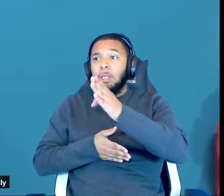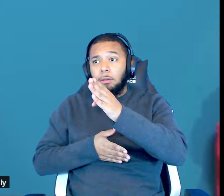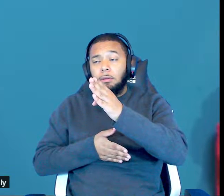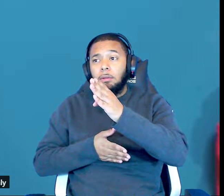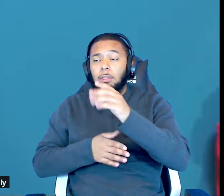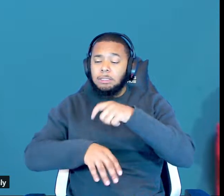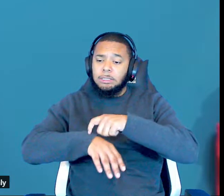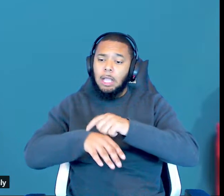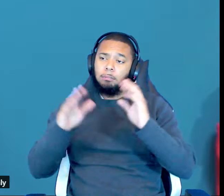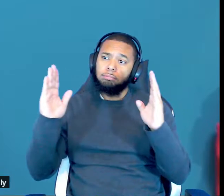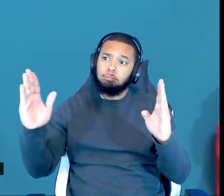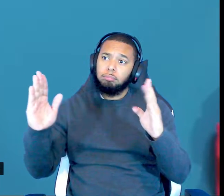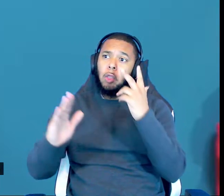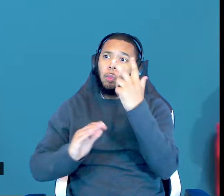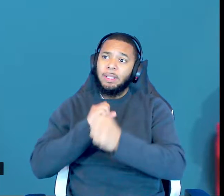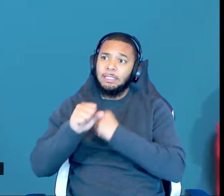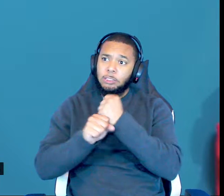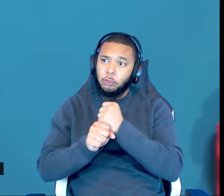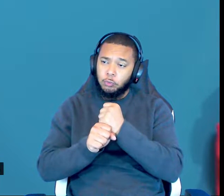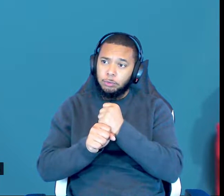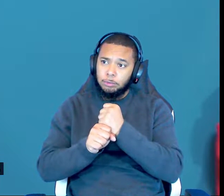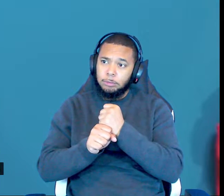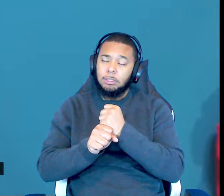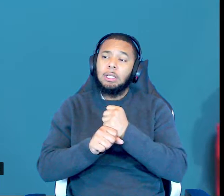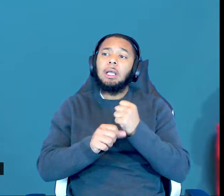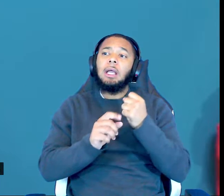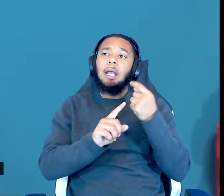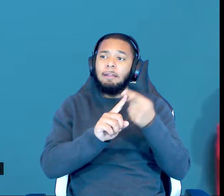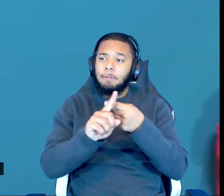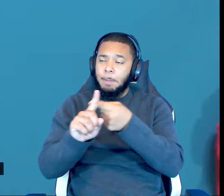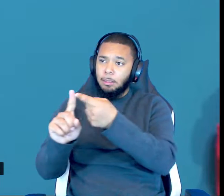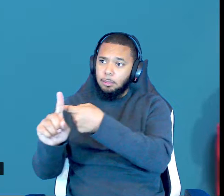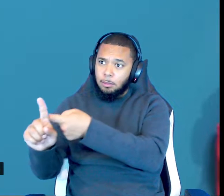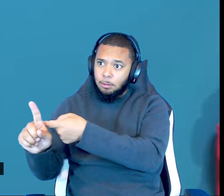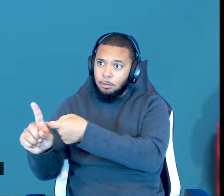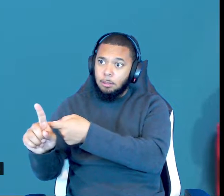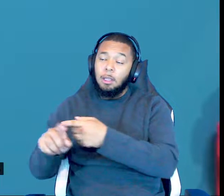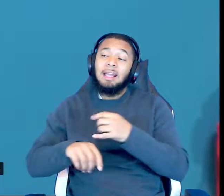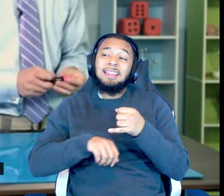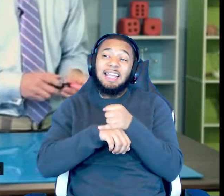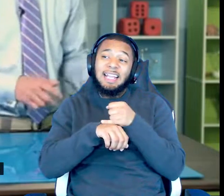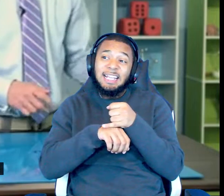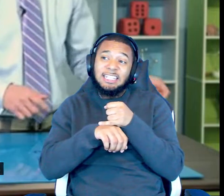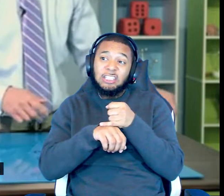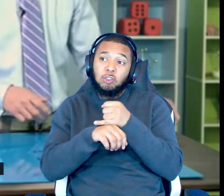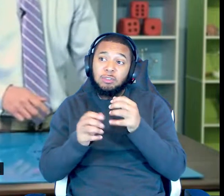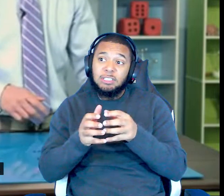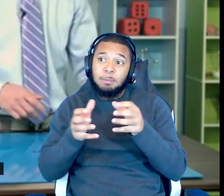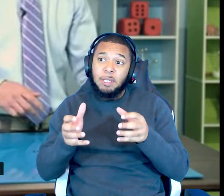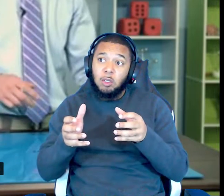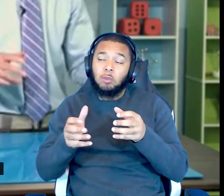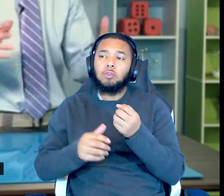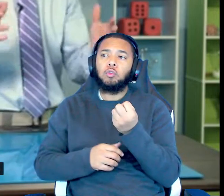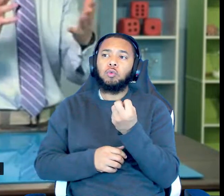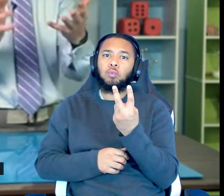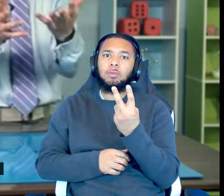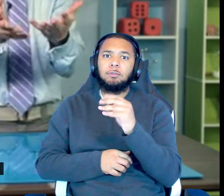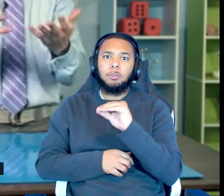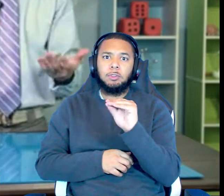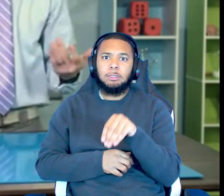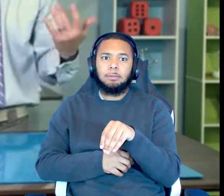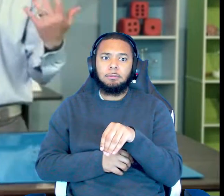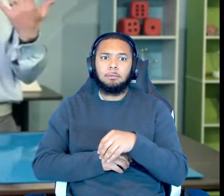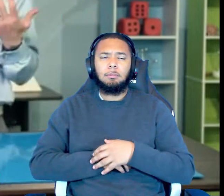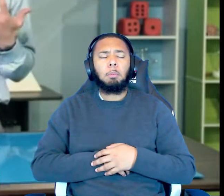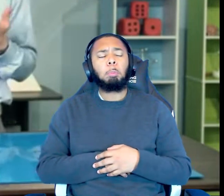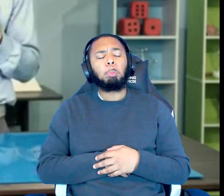years, over 3 years in monthly installments at an interest rate of 12%. And what they say is they're